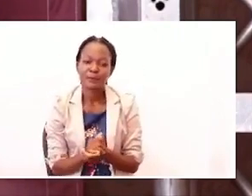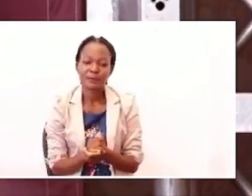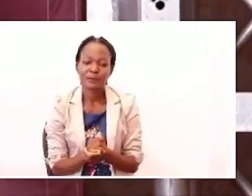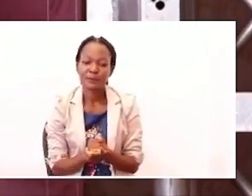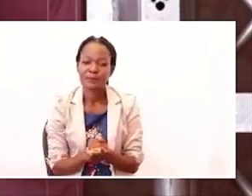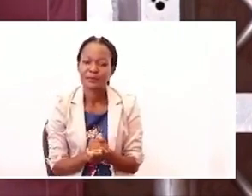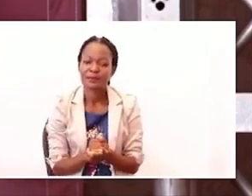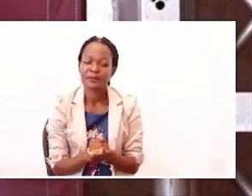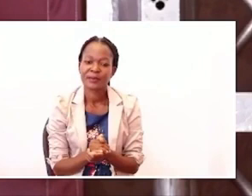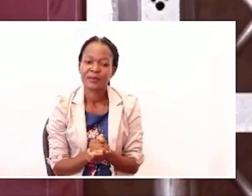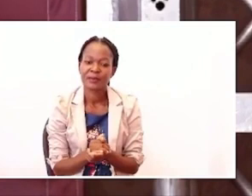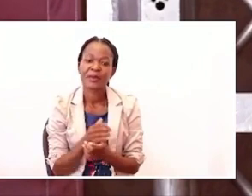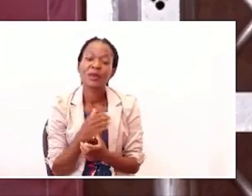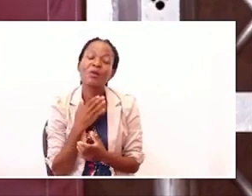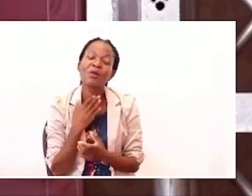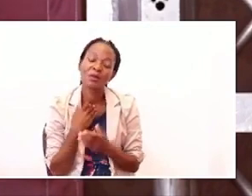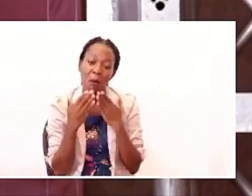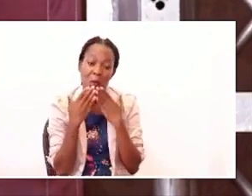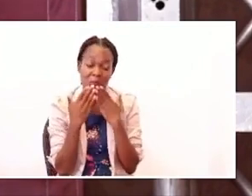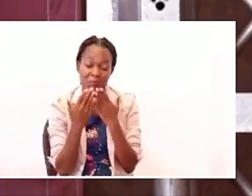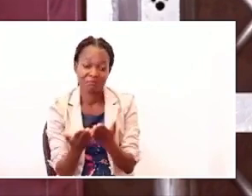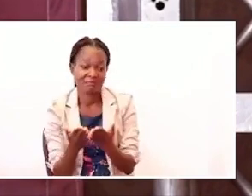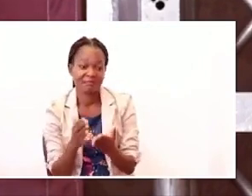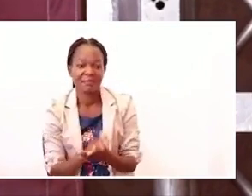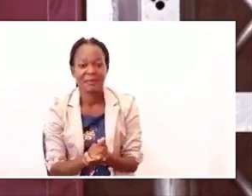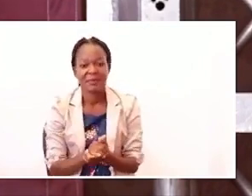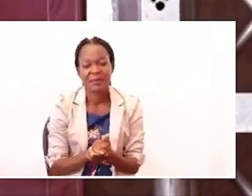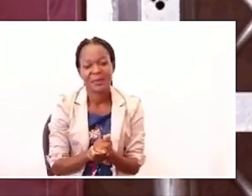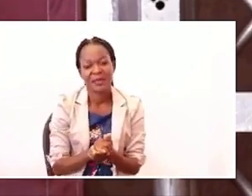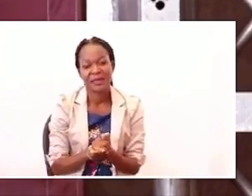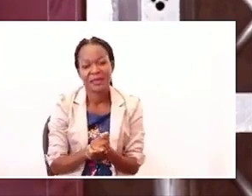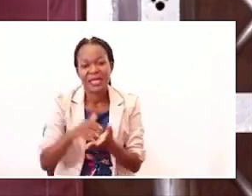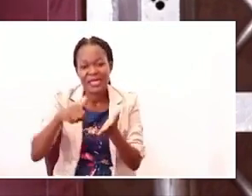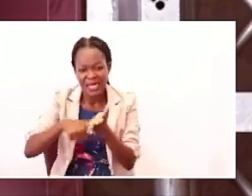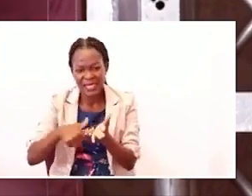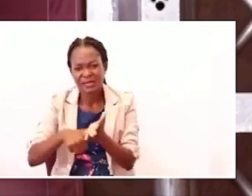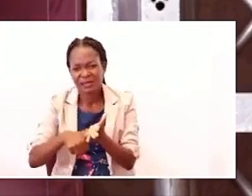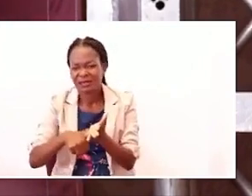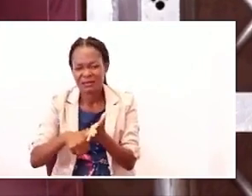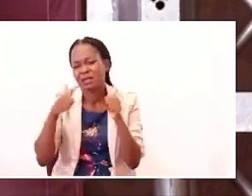is that we need to appreciate that debt is inevitable.